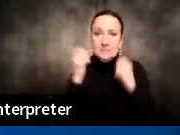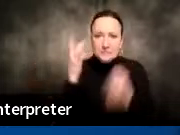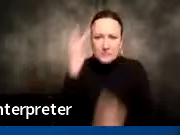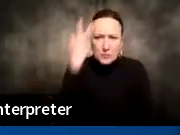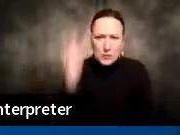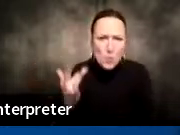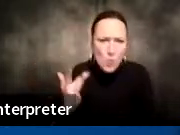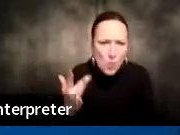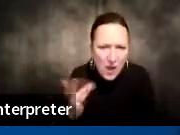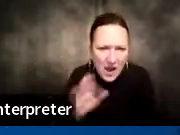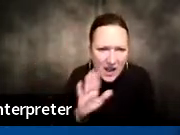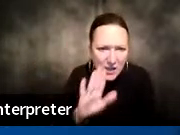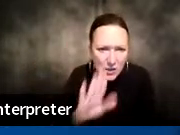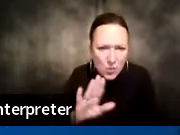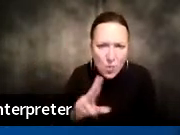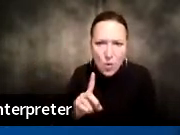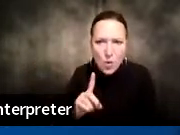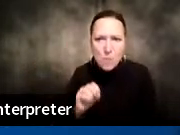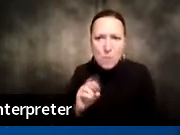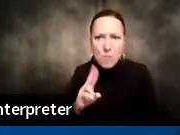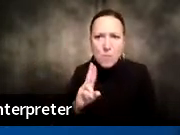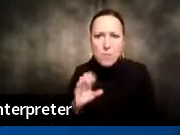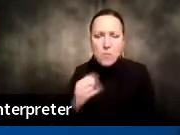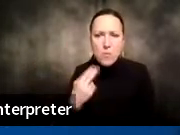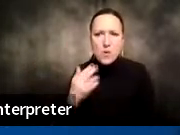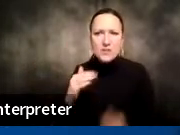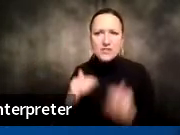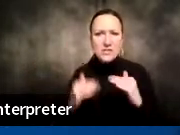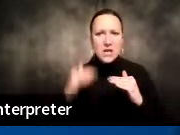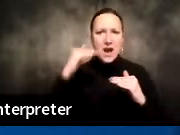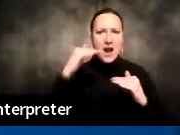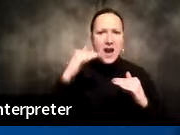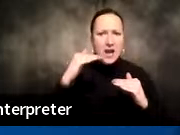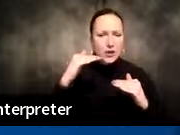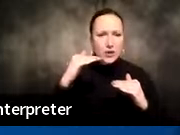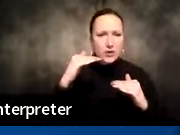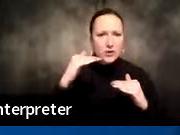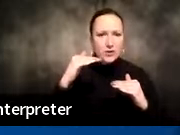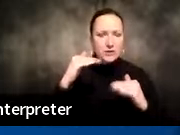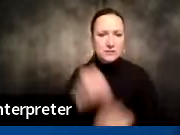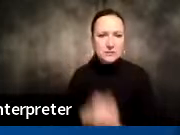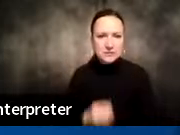porch is so much higher than those houses attached?